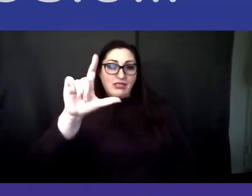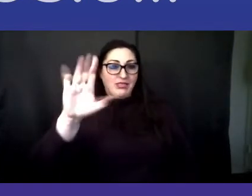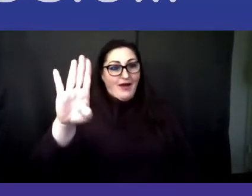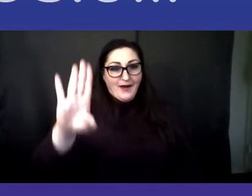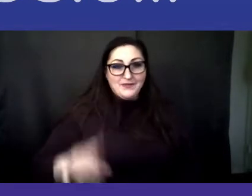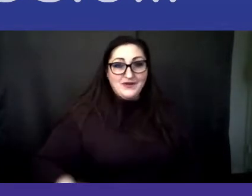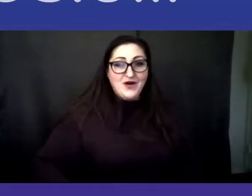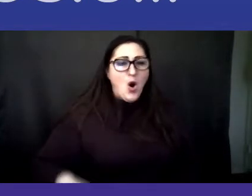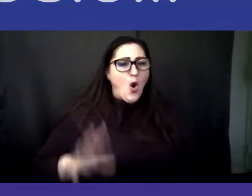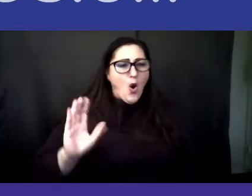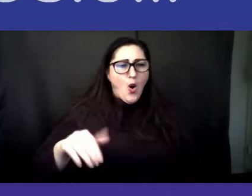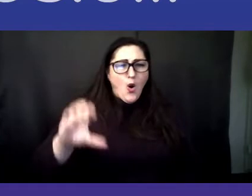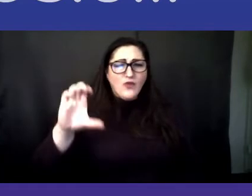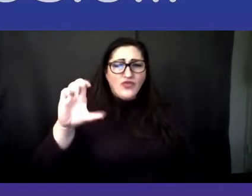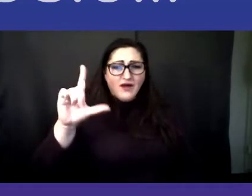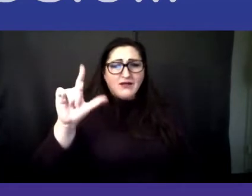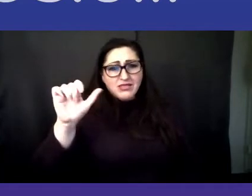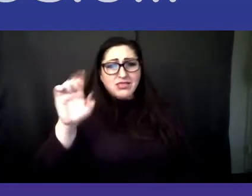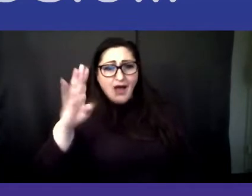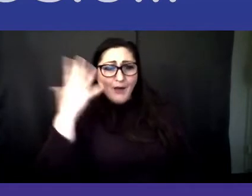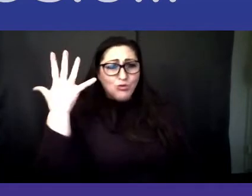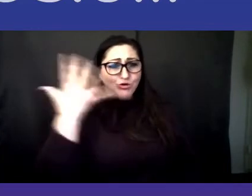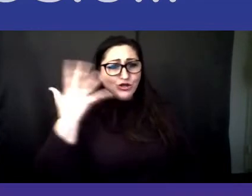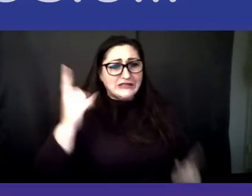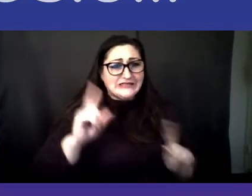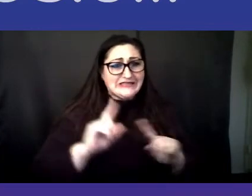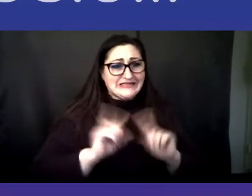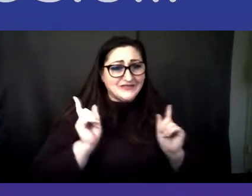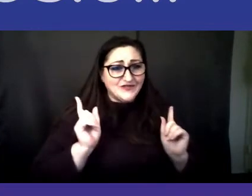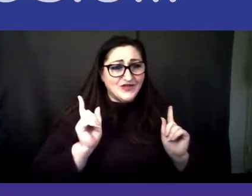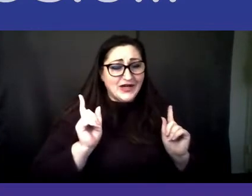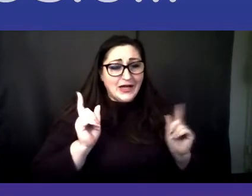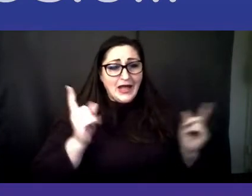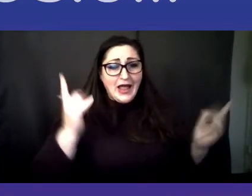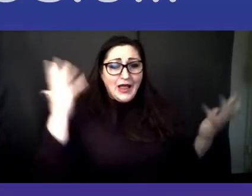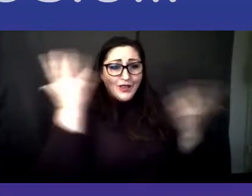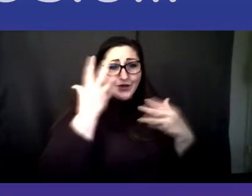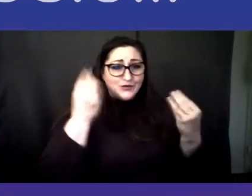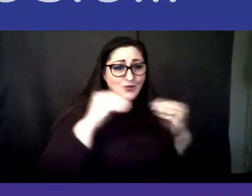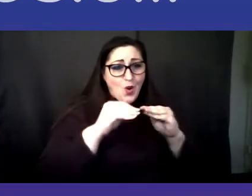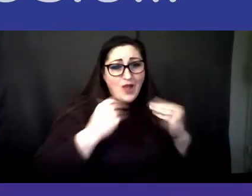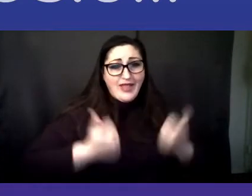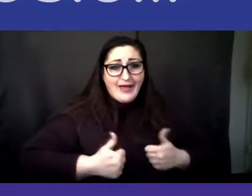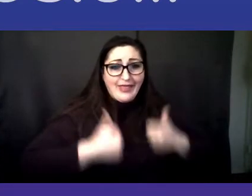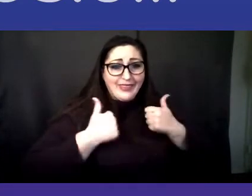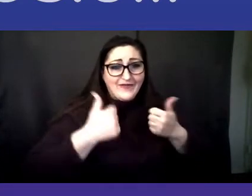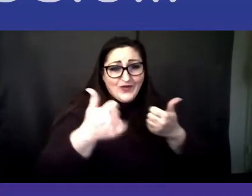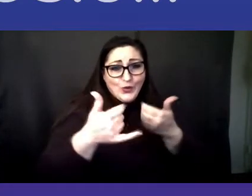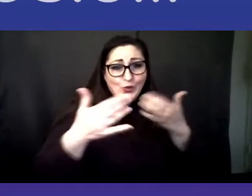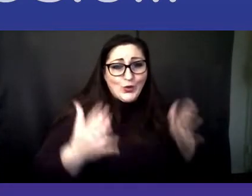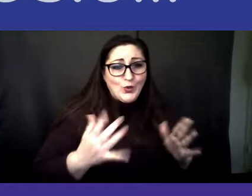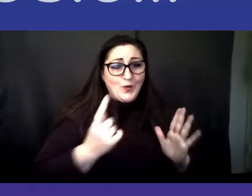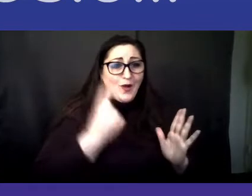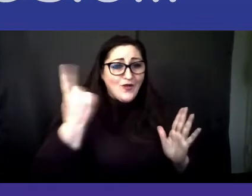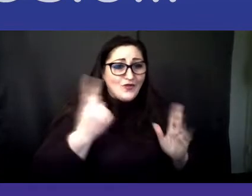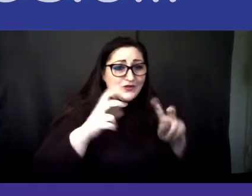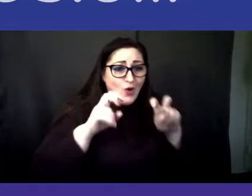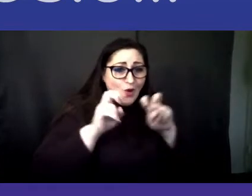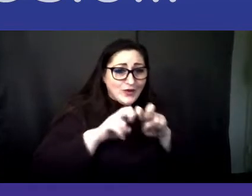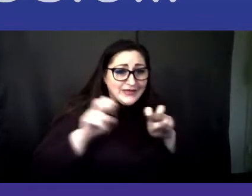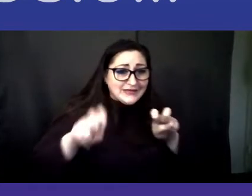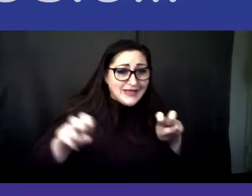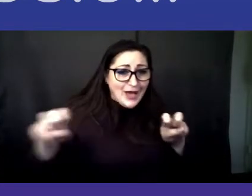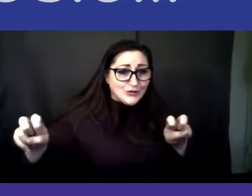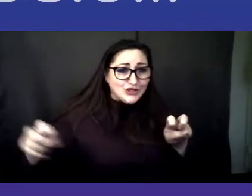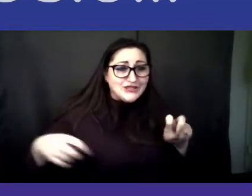different, because it looks a lot more like a living room. And there's always couches, and this like distinction